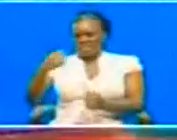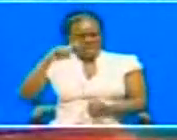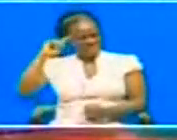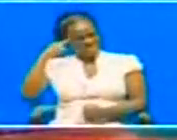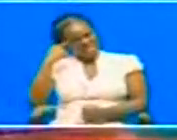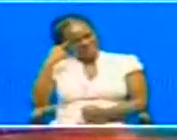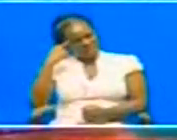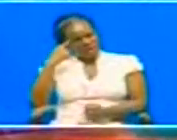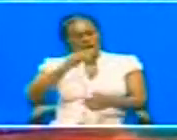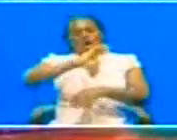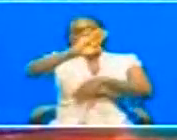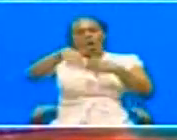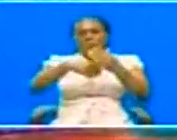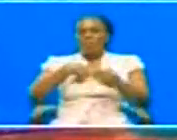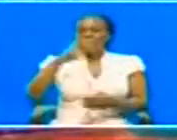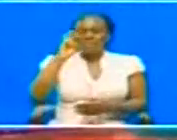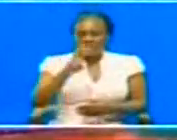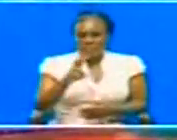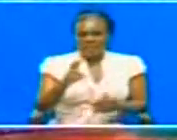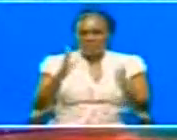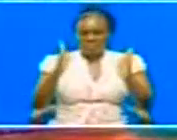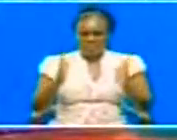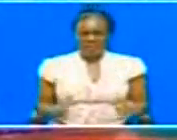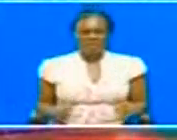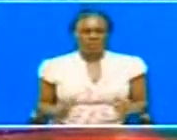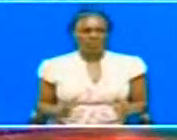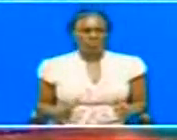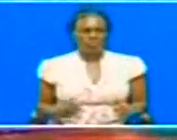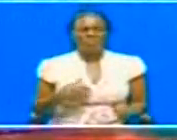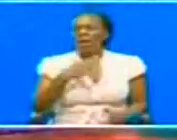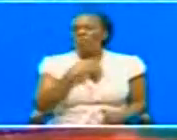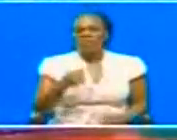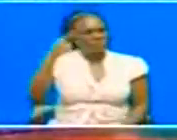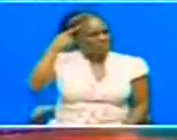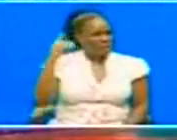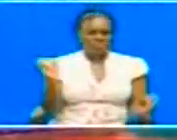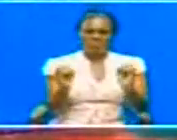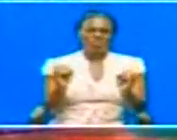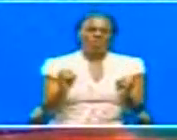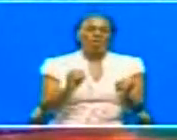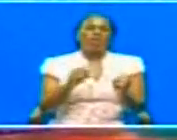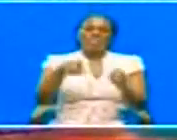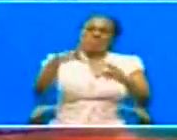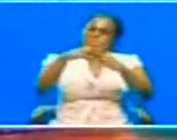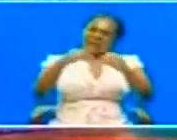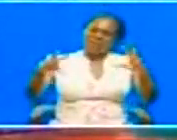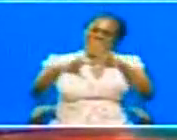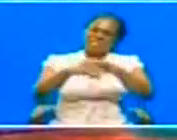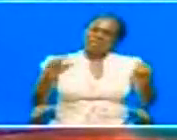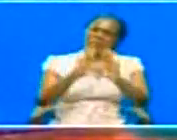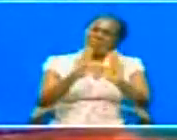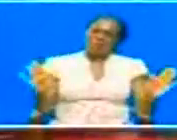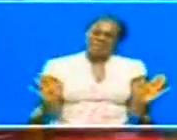think I have not seen anybody who's really very, I wish I was black or something. They are quite comfortable with the skin.